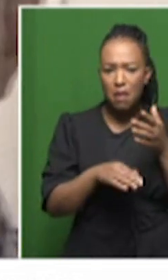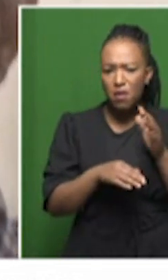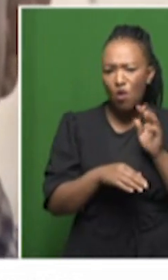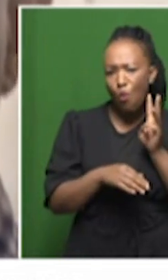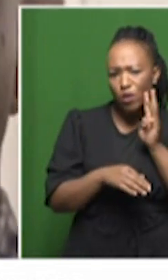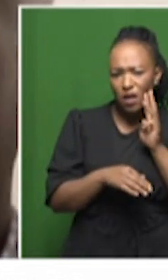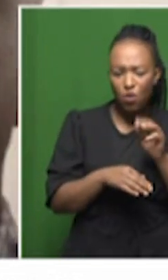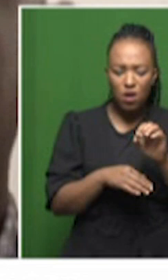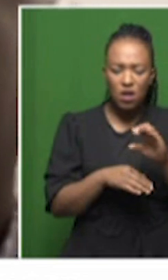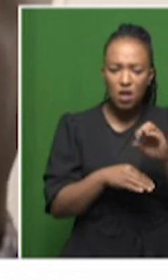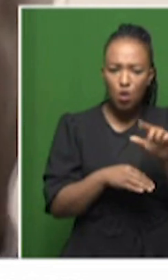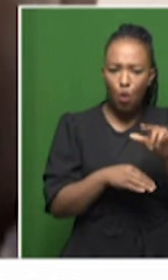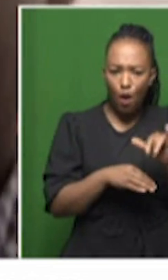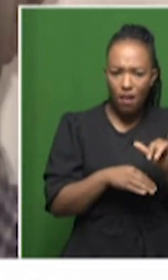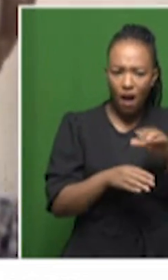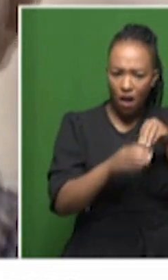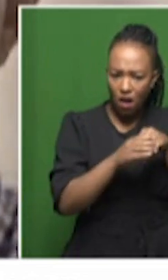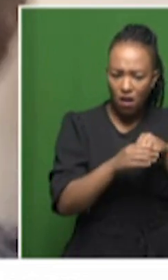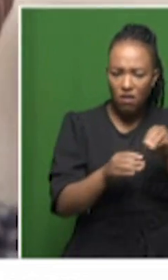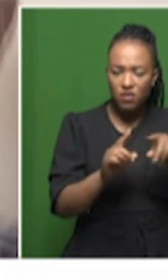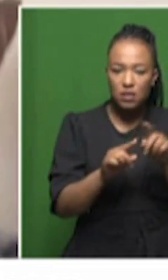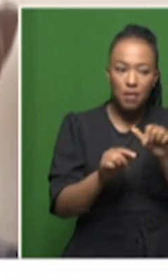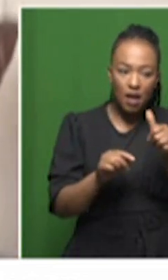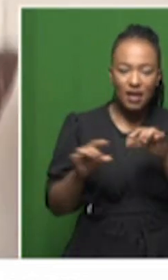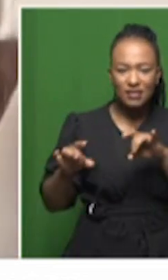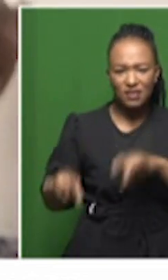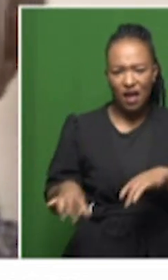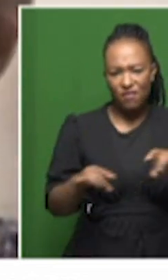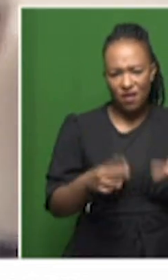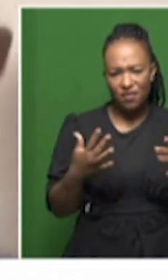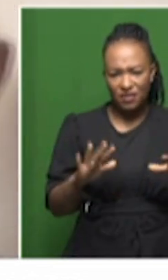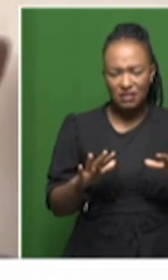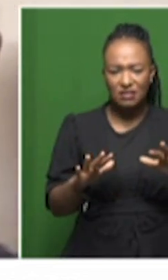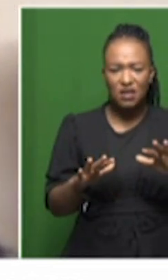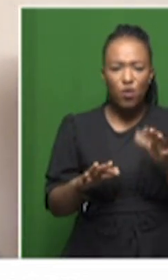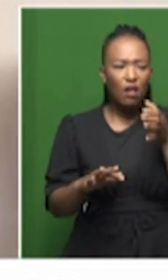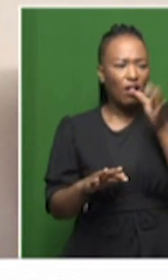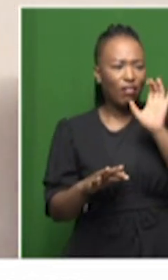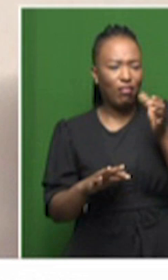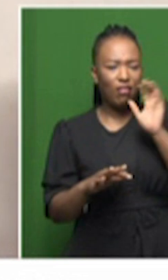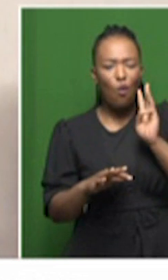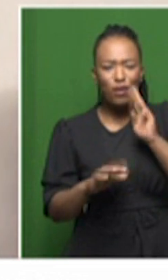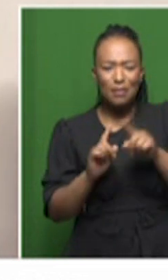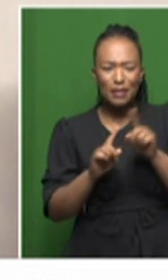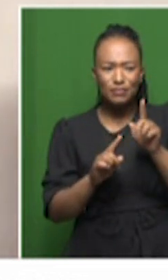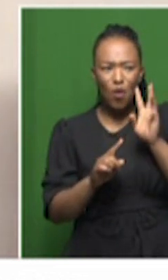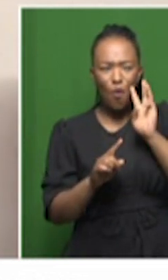E-coli outbreak, and of course for the suffering of others who have drank this contaminated water?